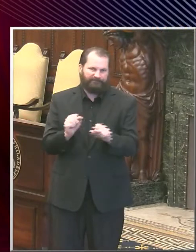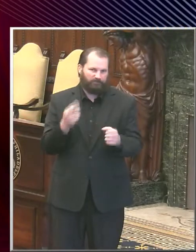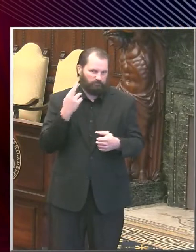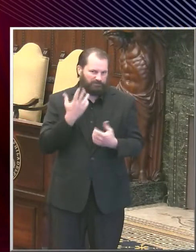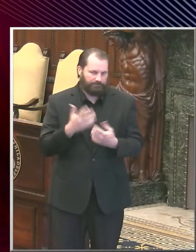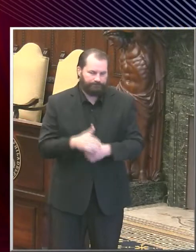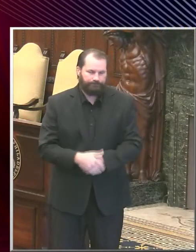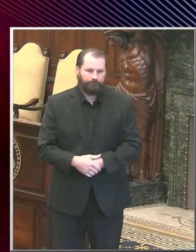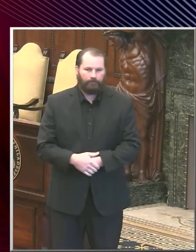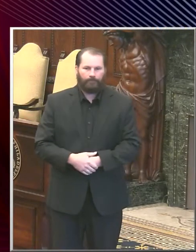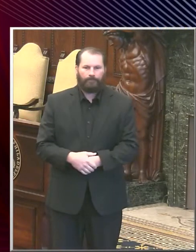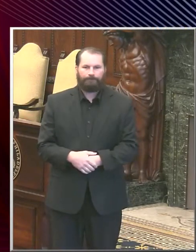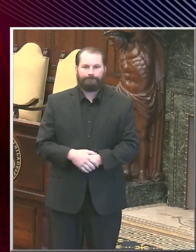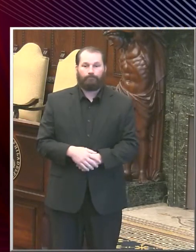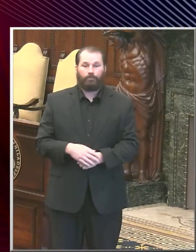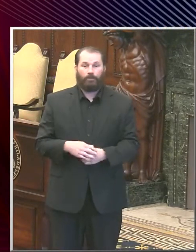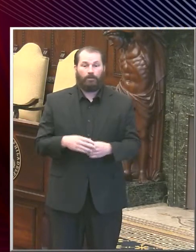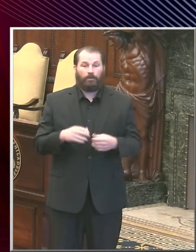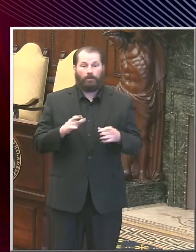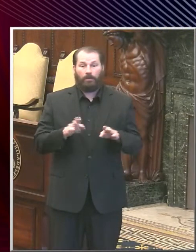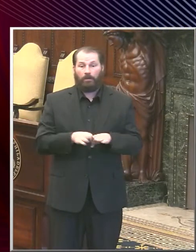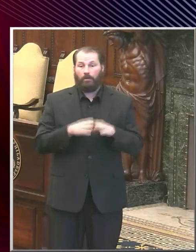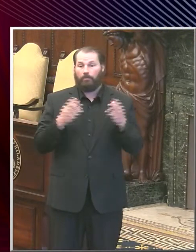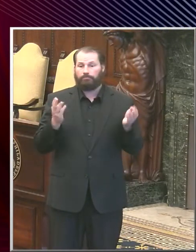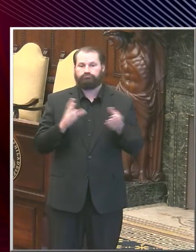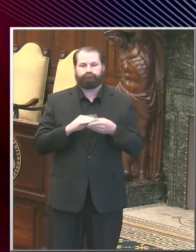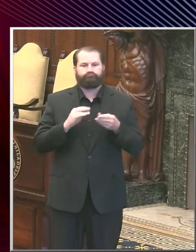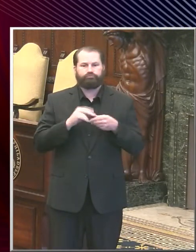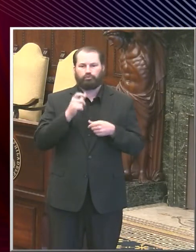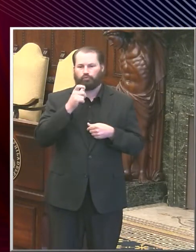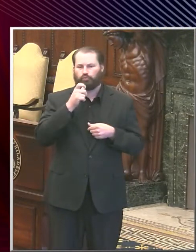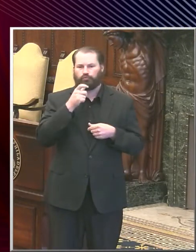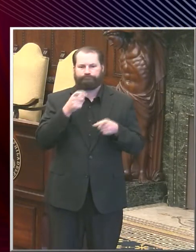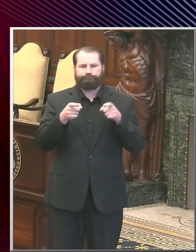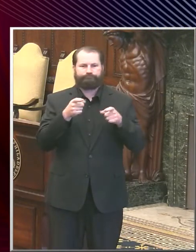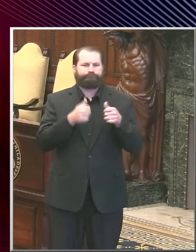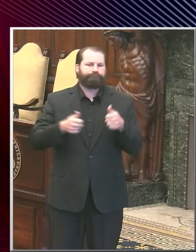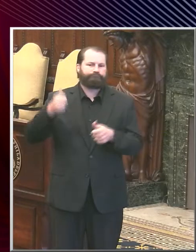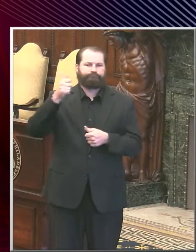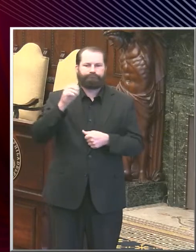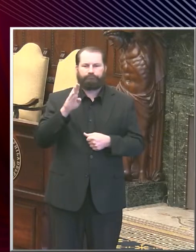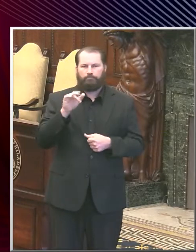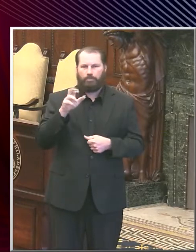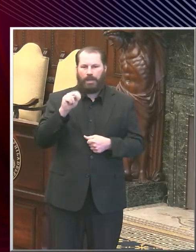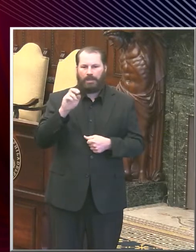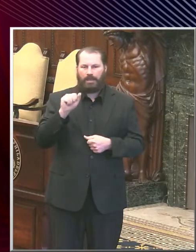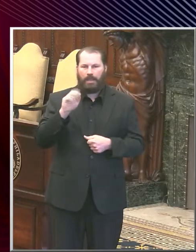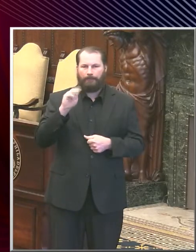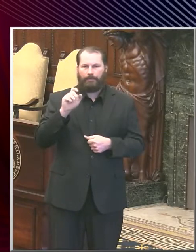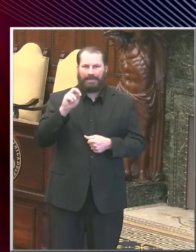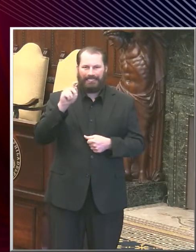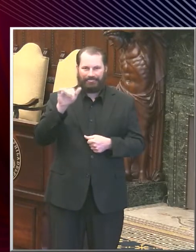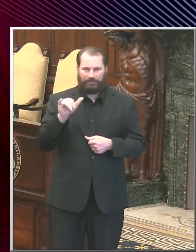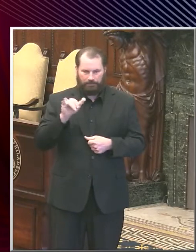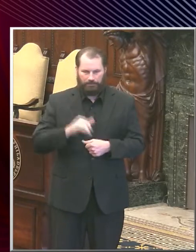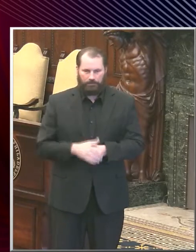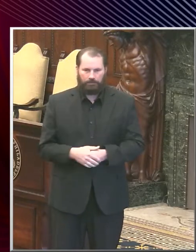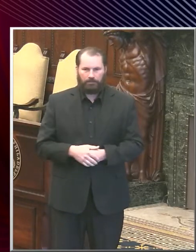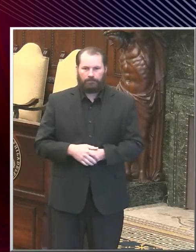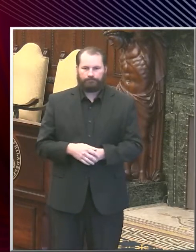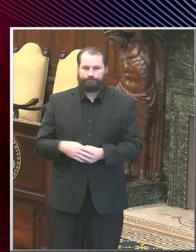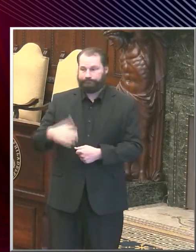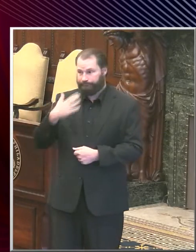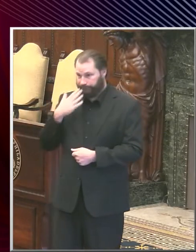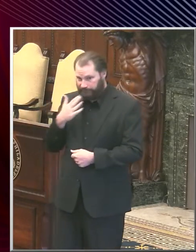opening remarks from Managing Director Brian Abernathy. Brian? Thanks, Mike, and good afternoon. The city has